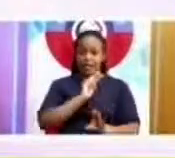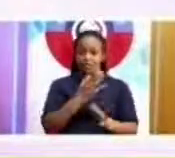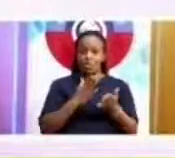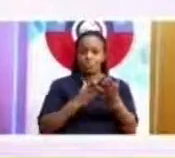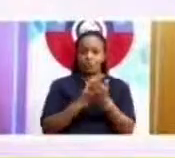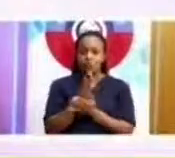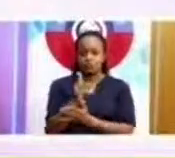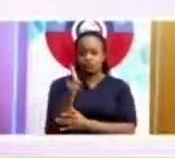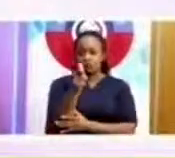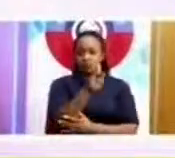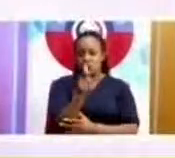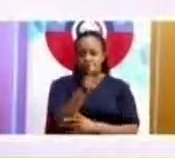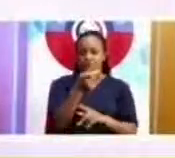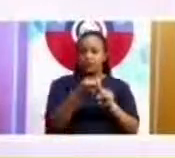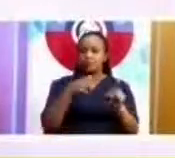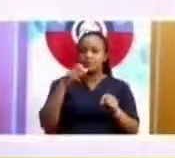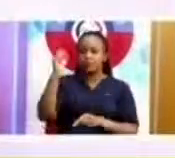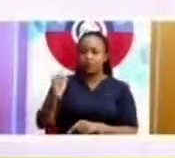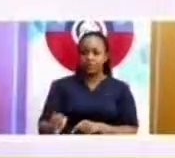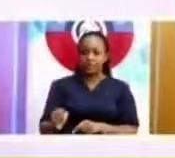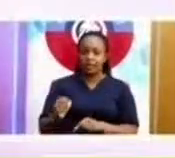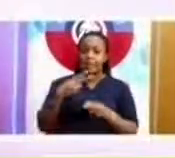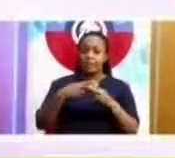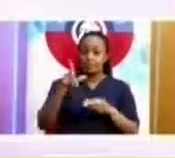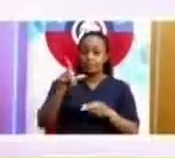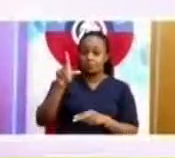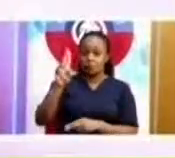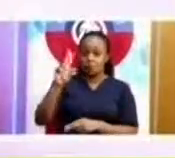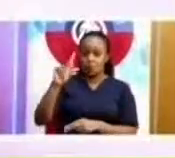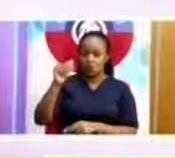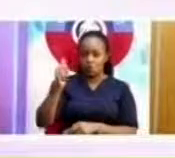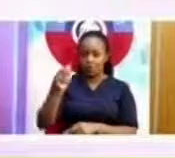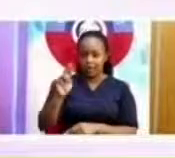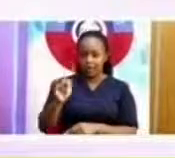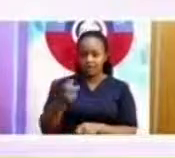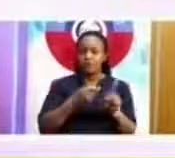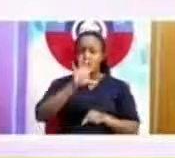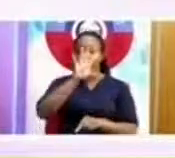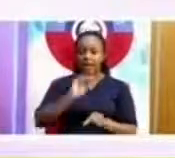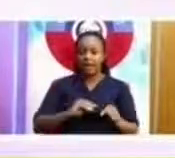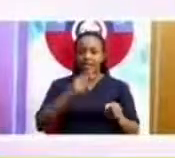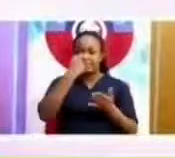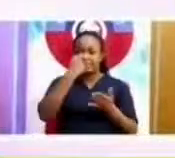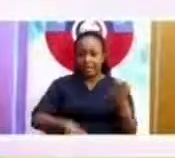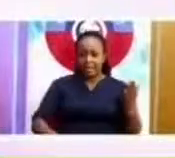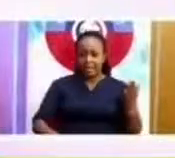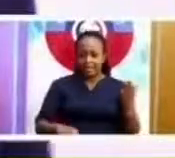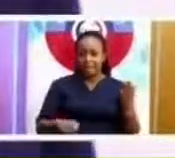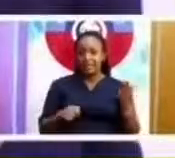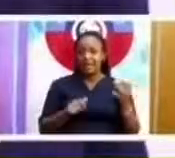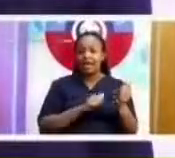South Africa, Mr. Logan Wart from the African Tax Administration Forum. Please give him a round of applause.